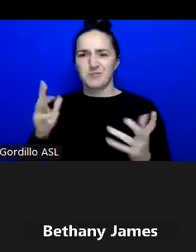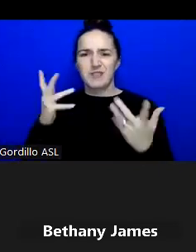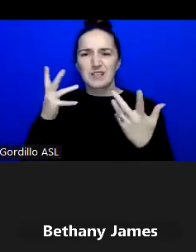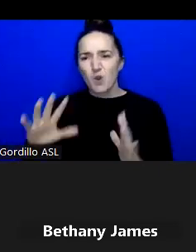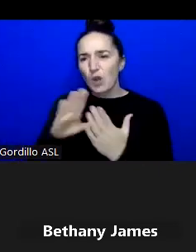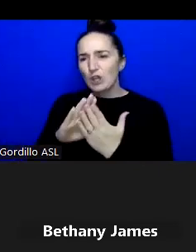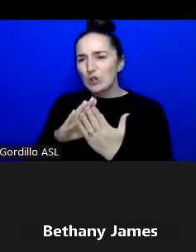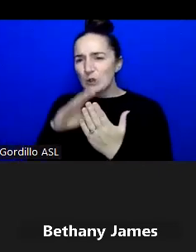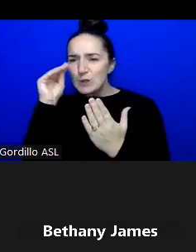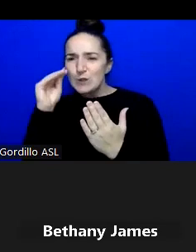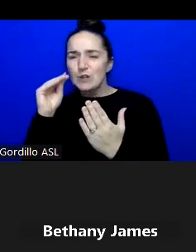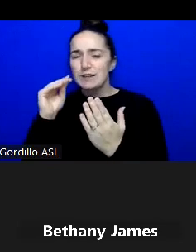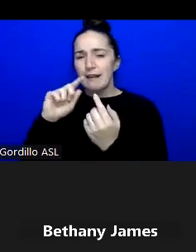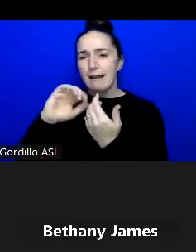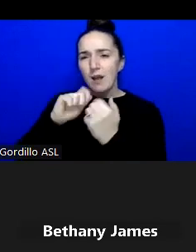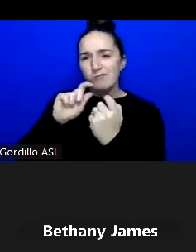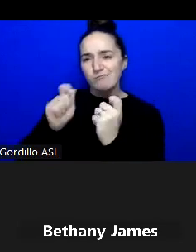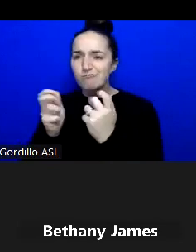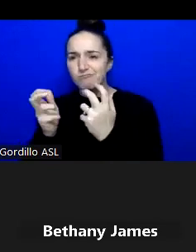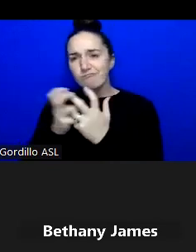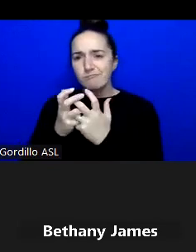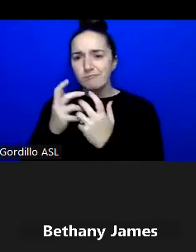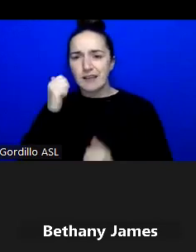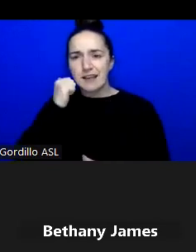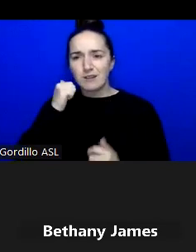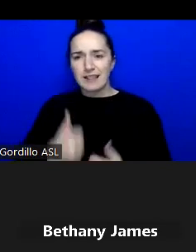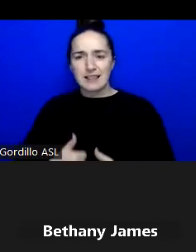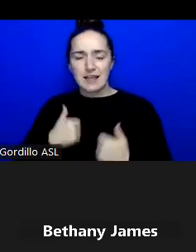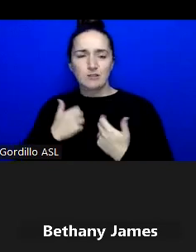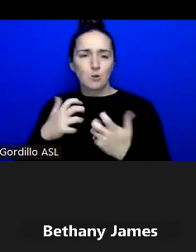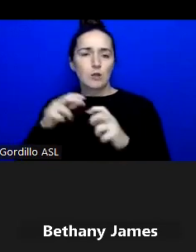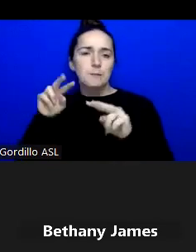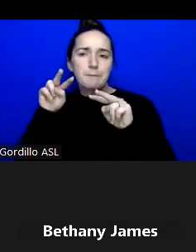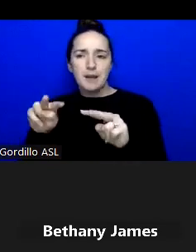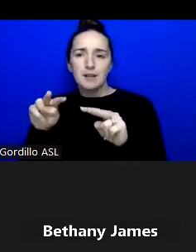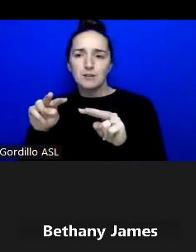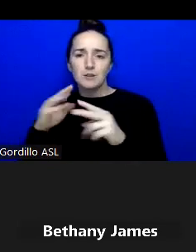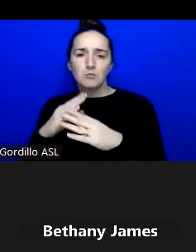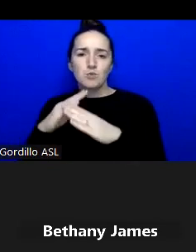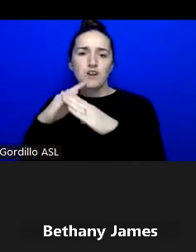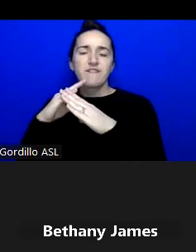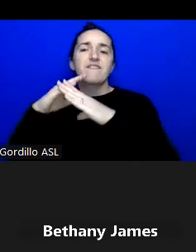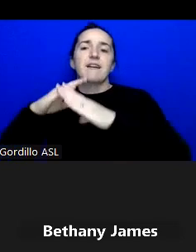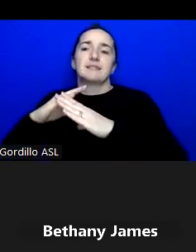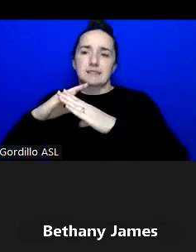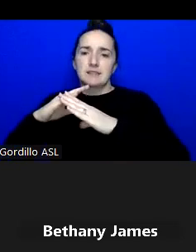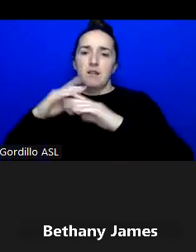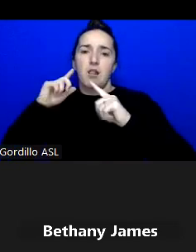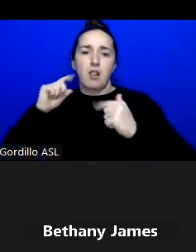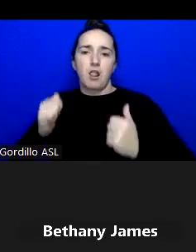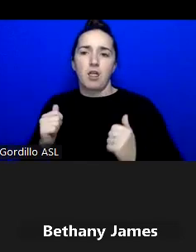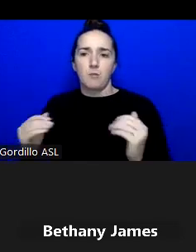to, maybe accommodate this in my everyday life. And we're just wanting to kind of monitor and try to prevent further loss. So we don't want to make